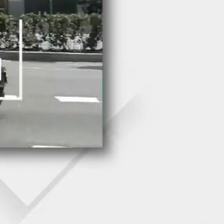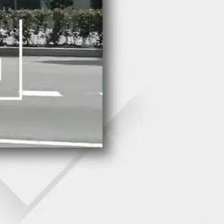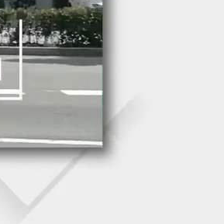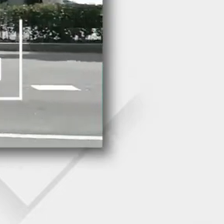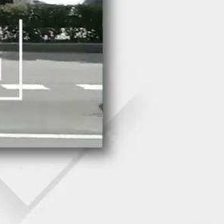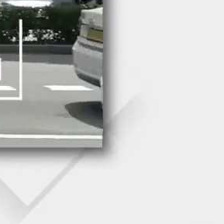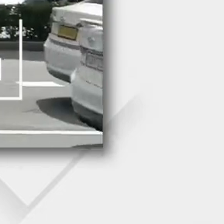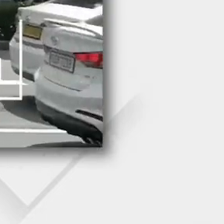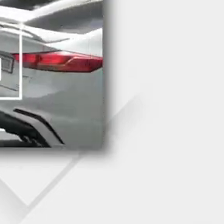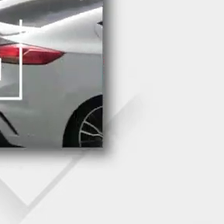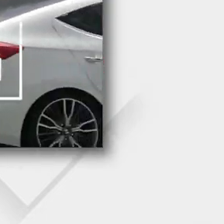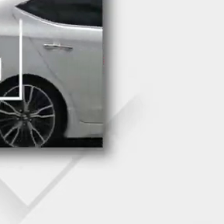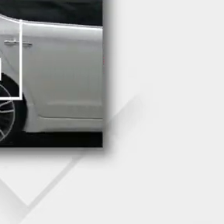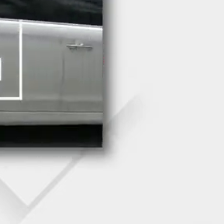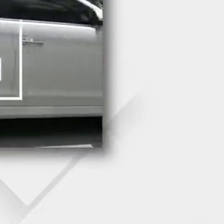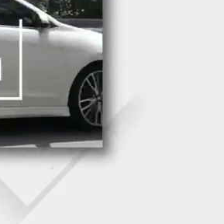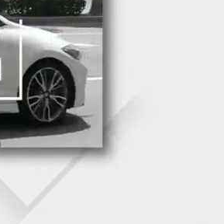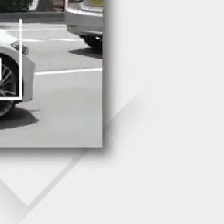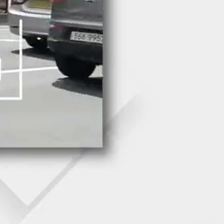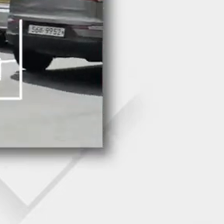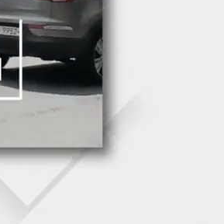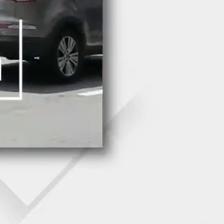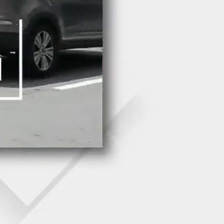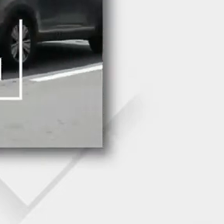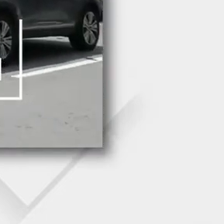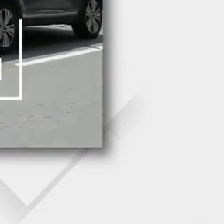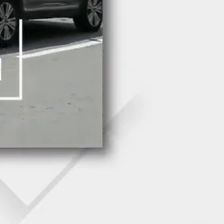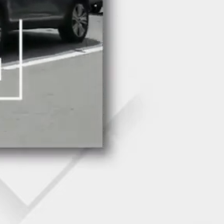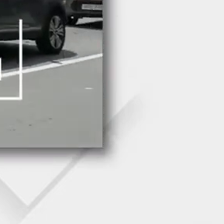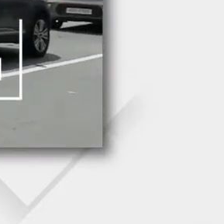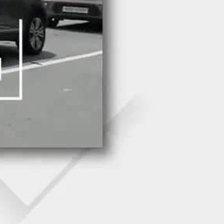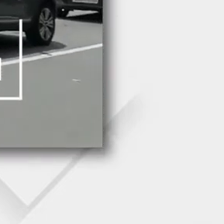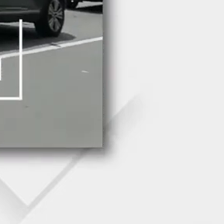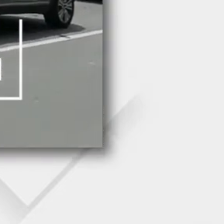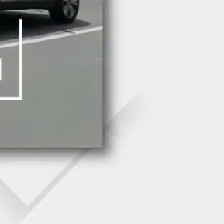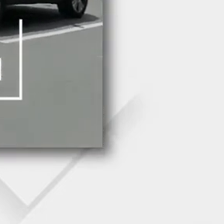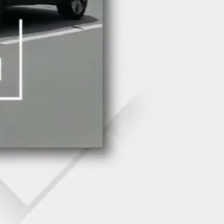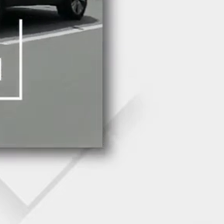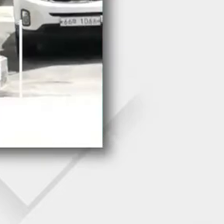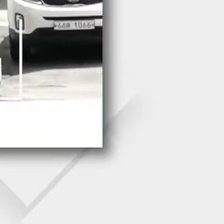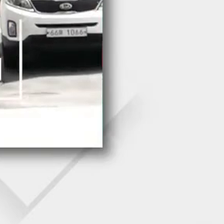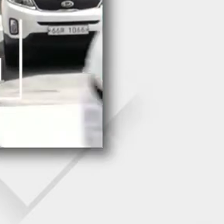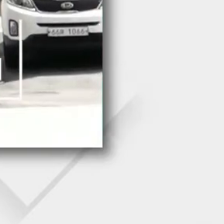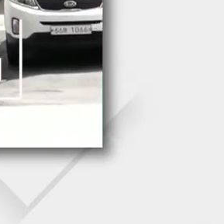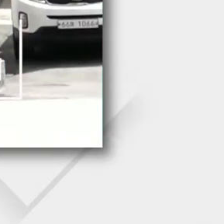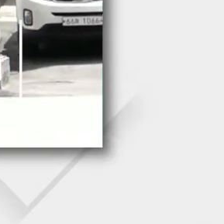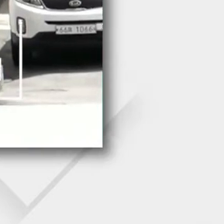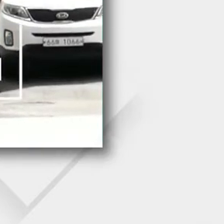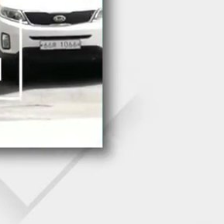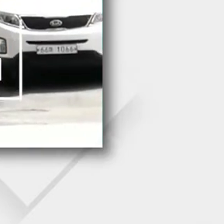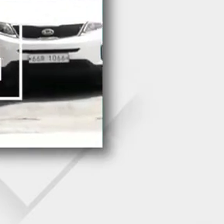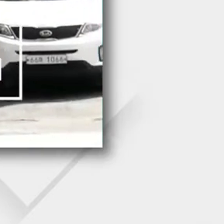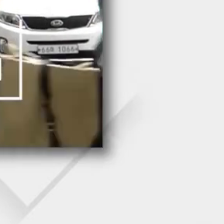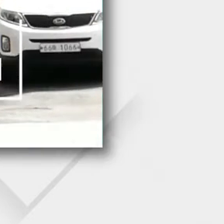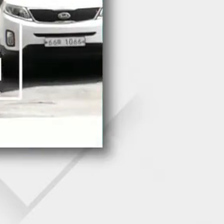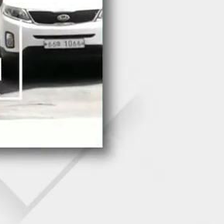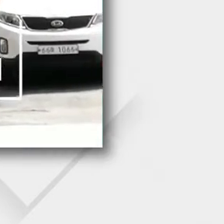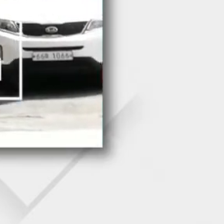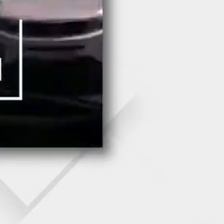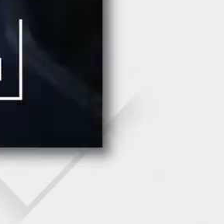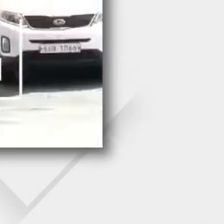I give them many medicines. Yeah. These days, many people